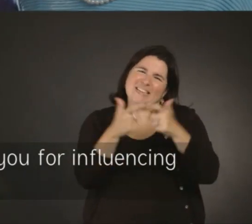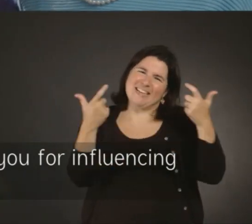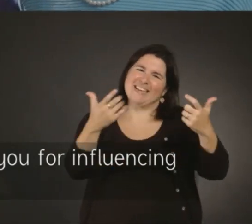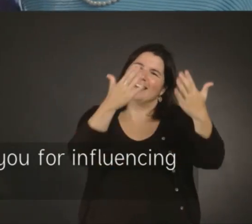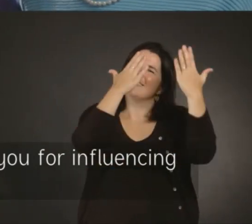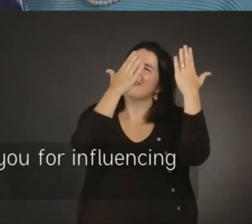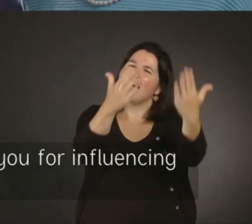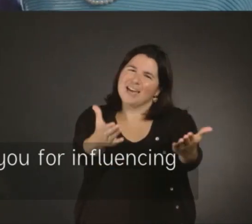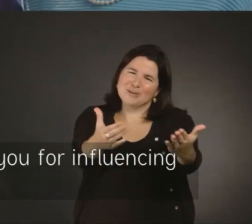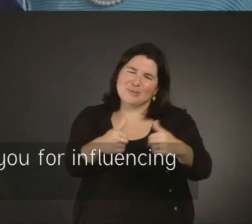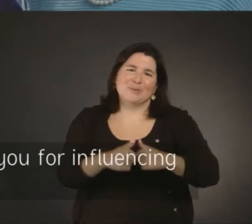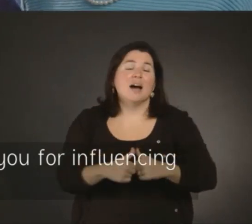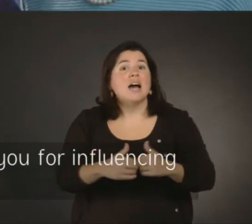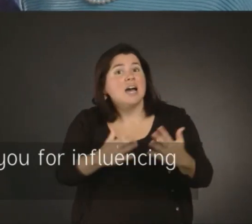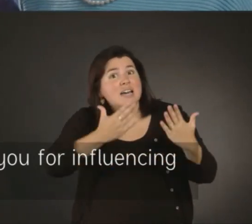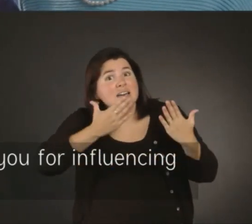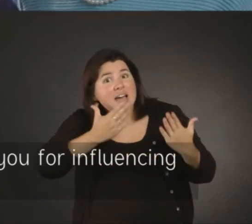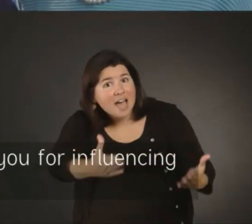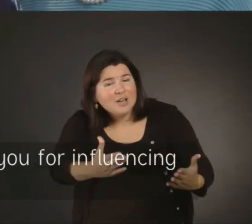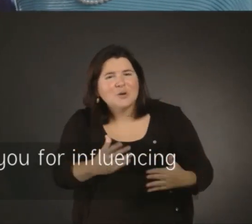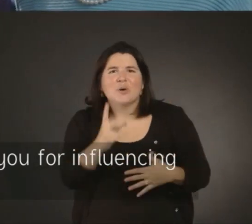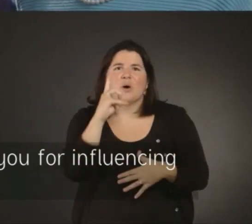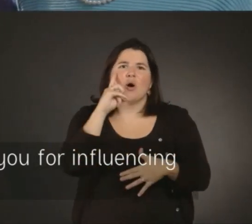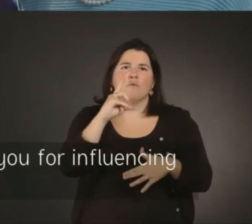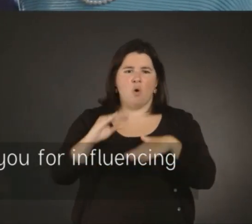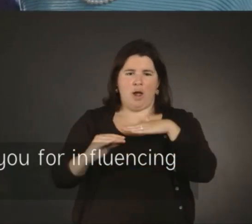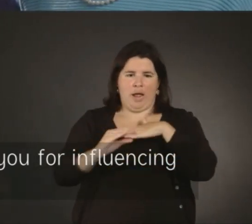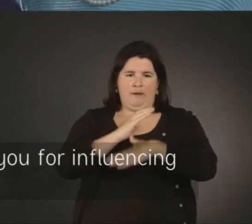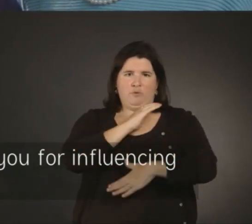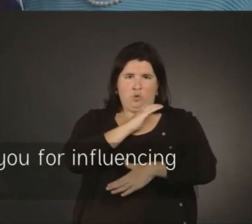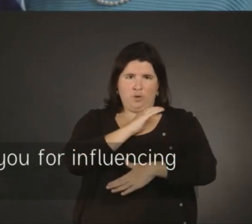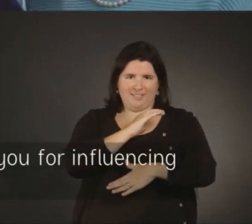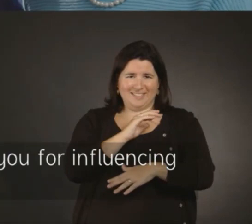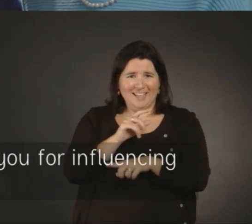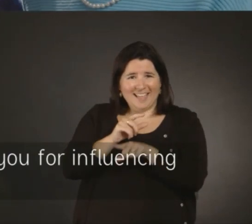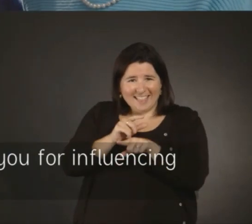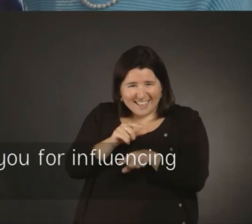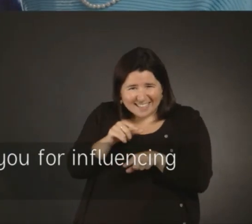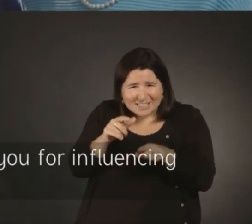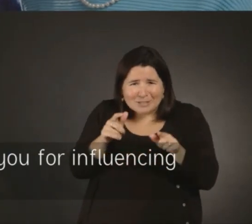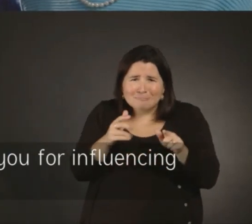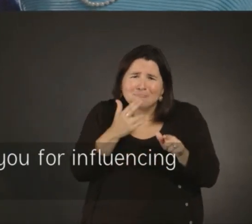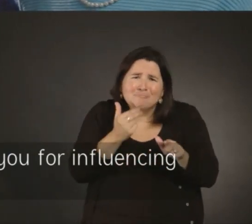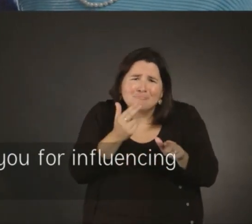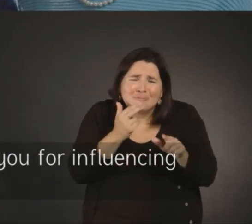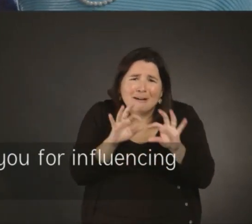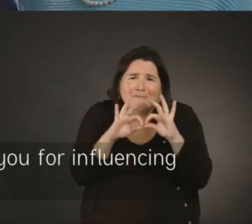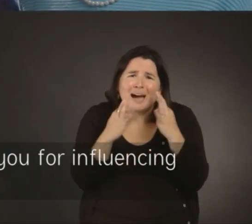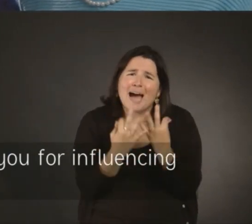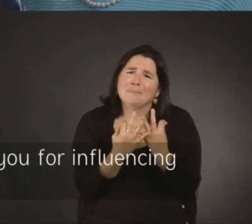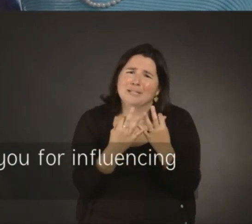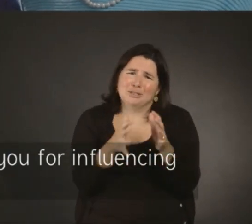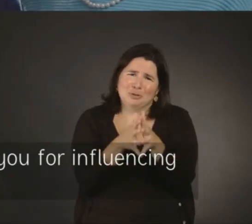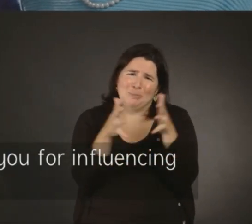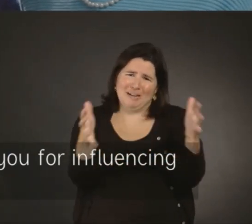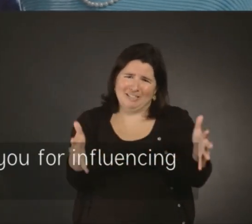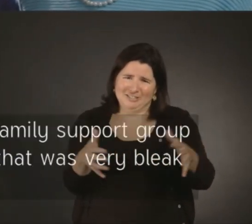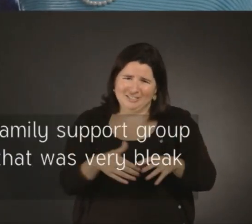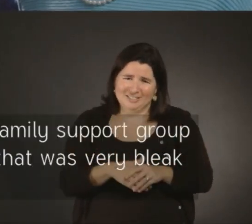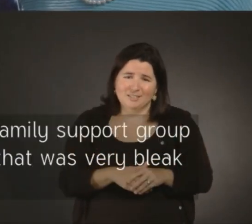thank you. Thank you for influencing this little family's life so